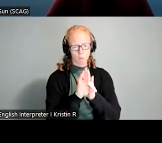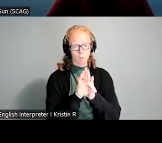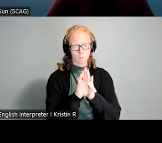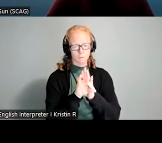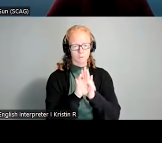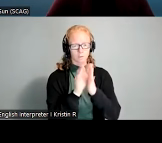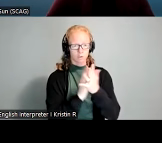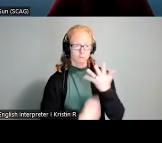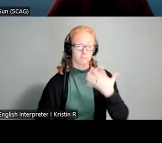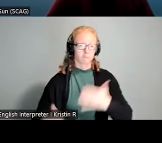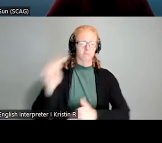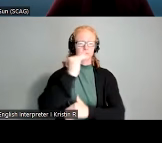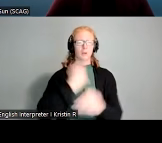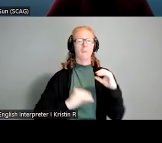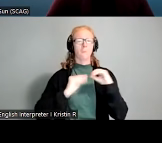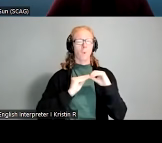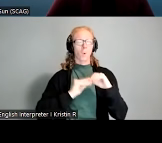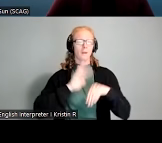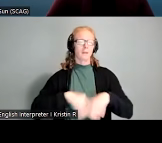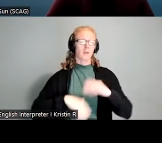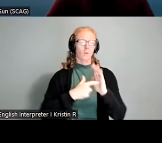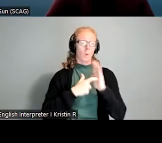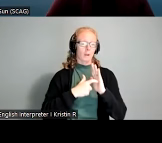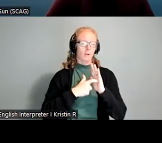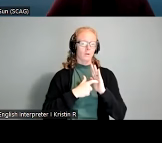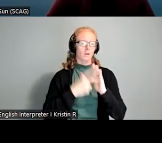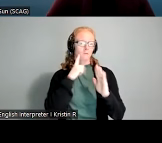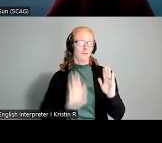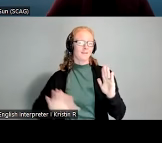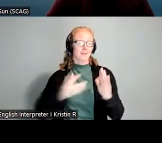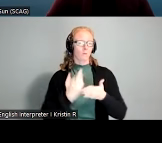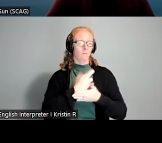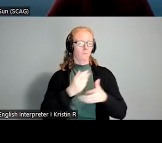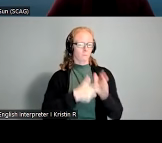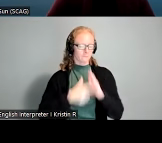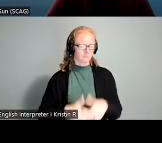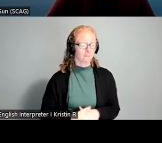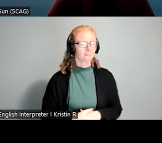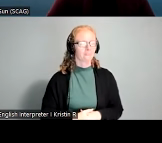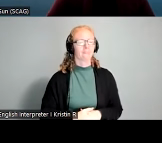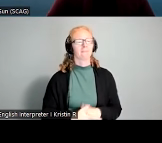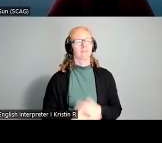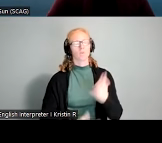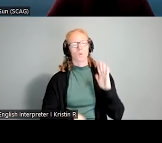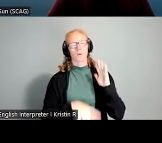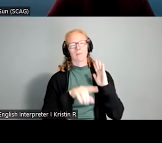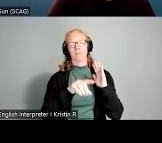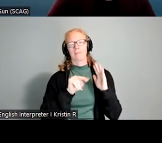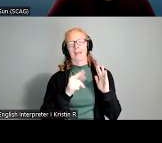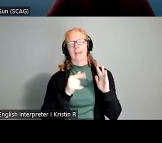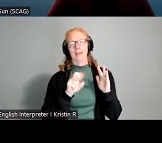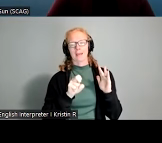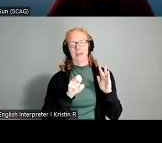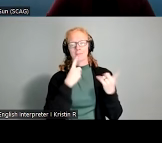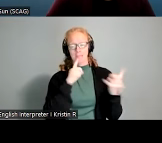beyond the SQL public review requirements. For example, negative declaration and a mitigated